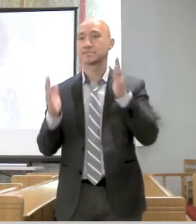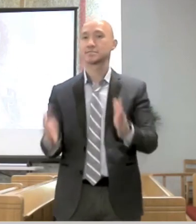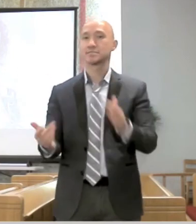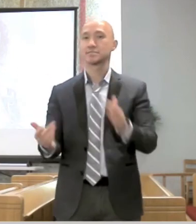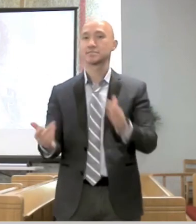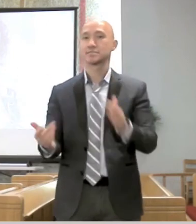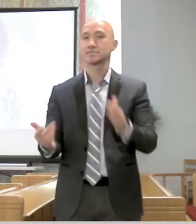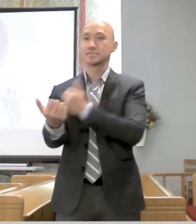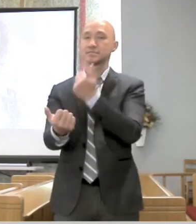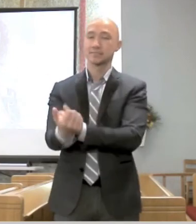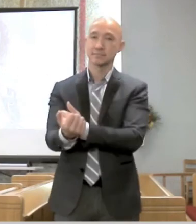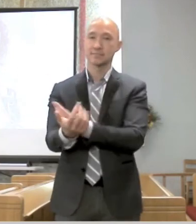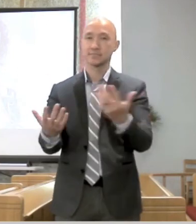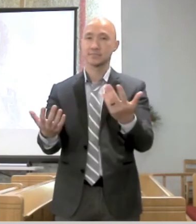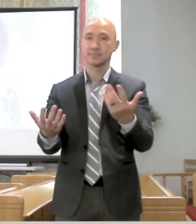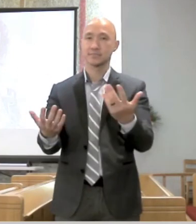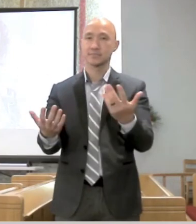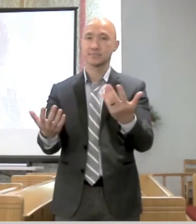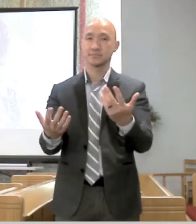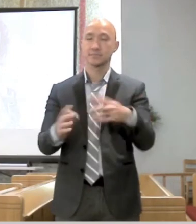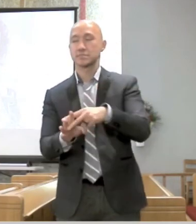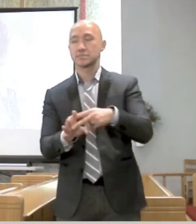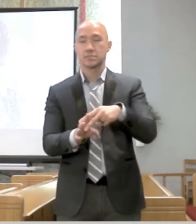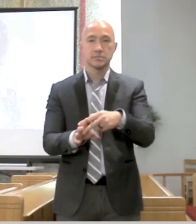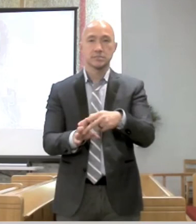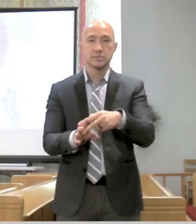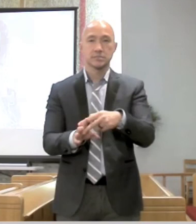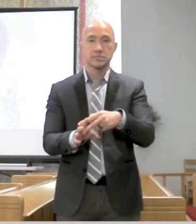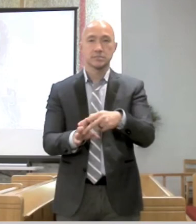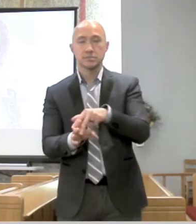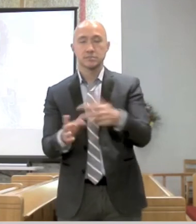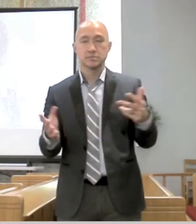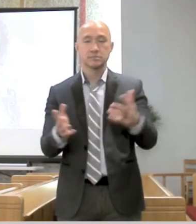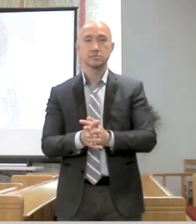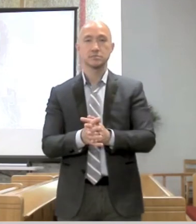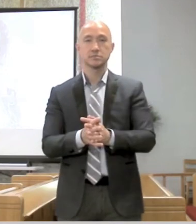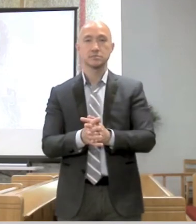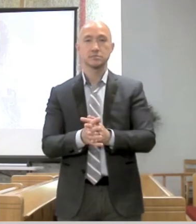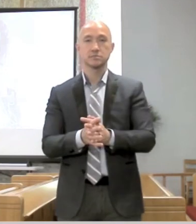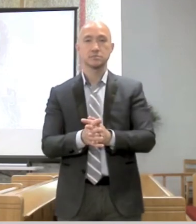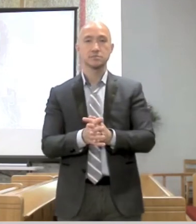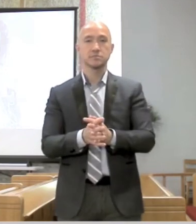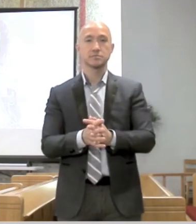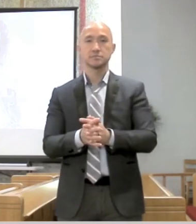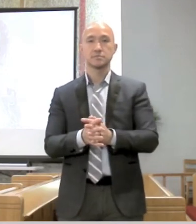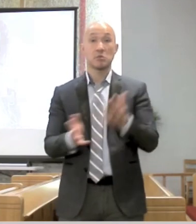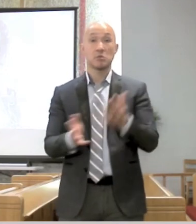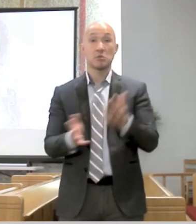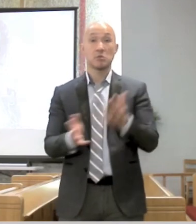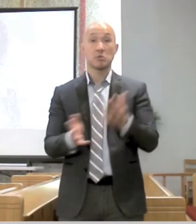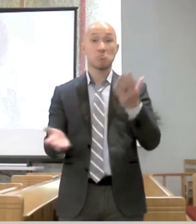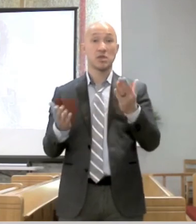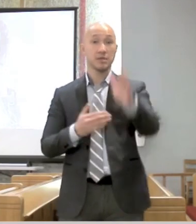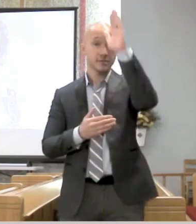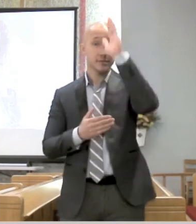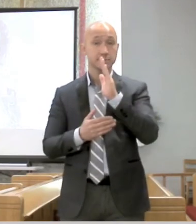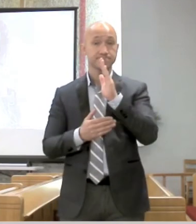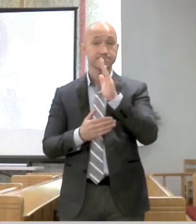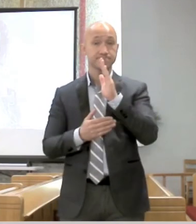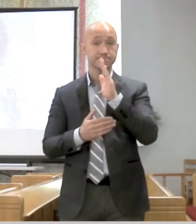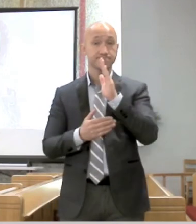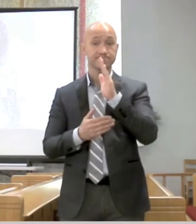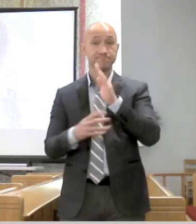of humanity. And you have to wonder what is God trying to do here? Is he trying to give Pilate an opportunity? Is